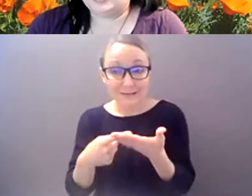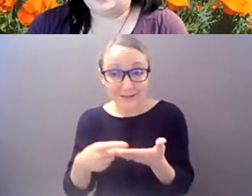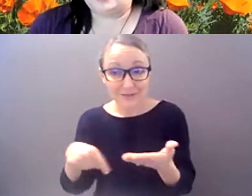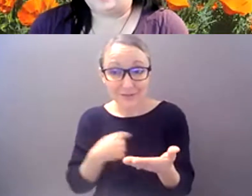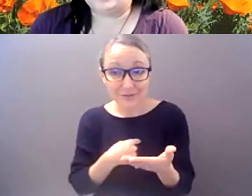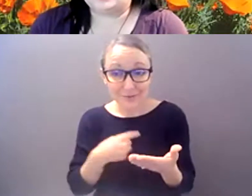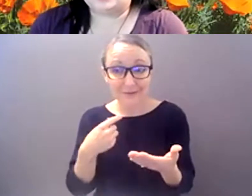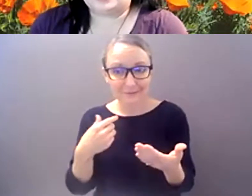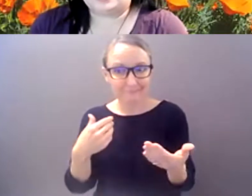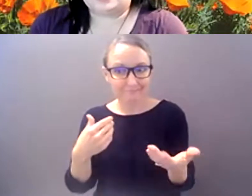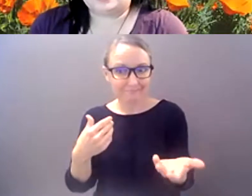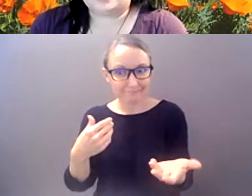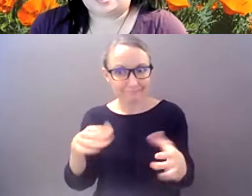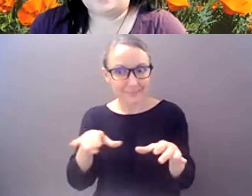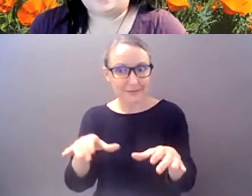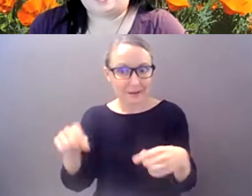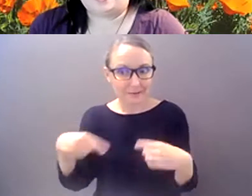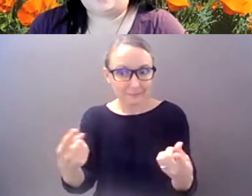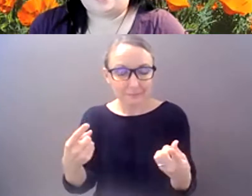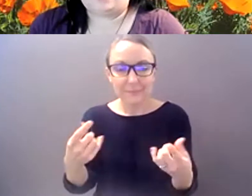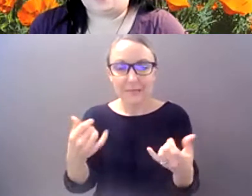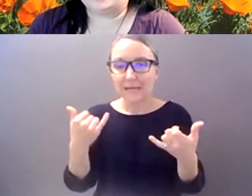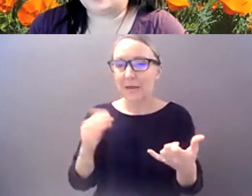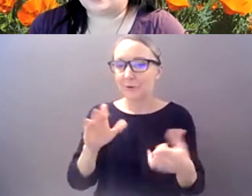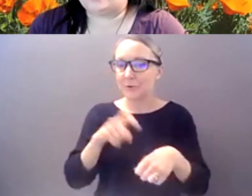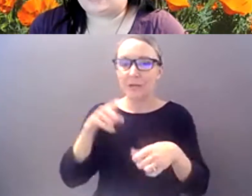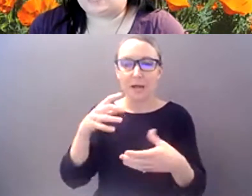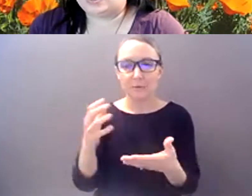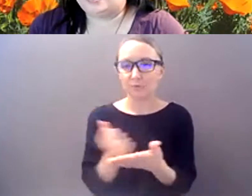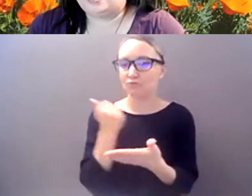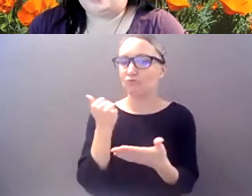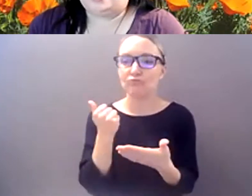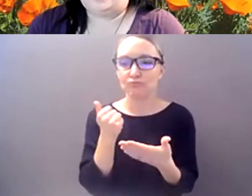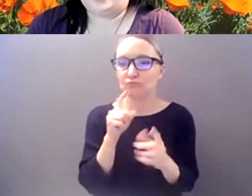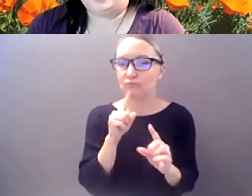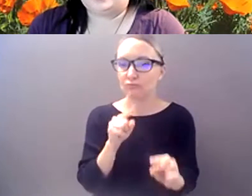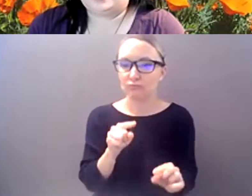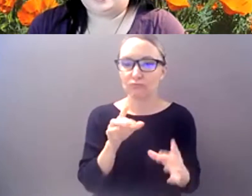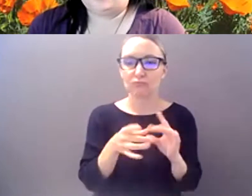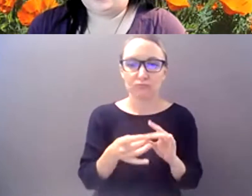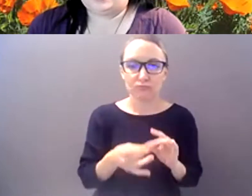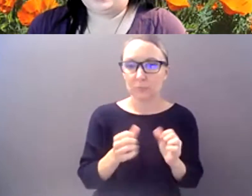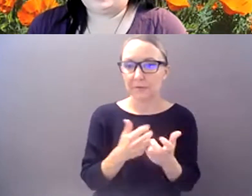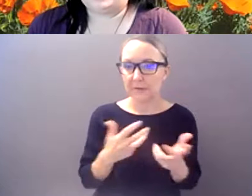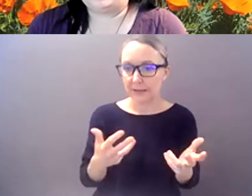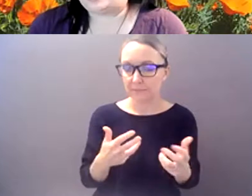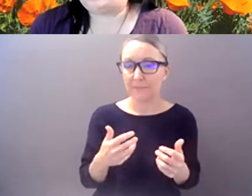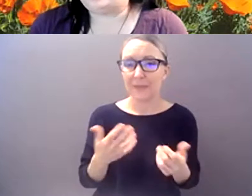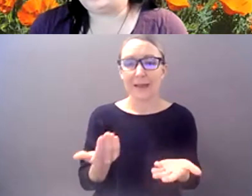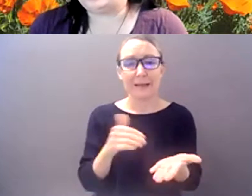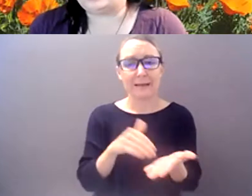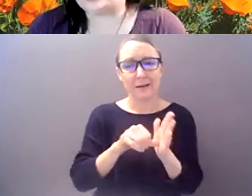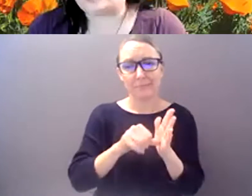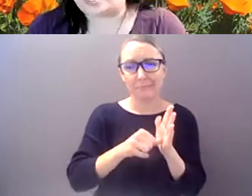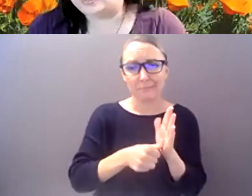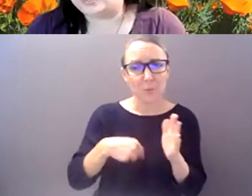had. This is really the time that we want to hear from everyone. And again, we want to reiterate that there have been